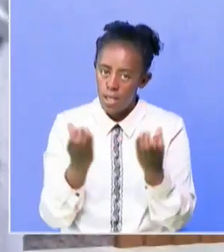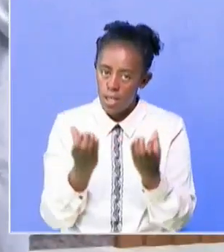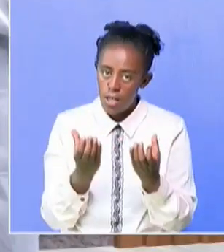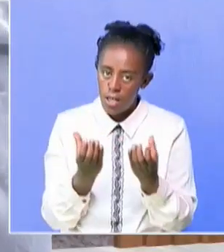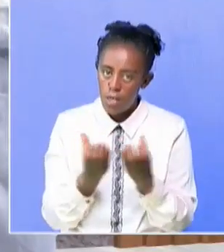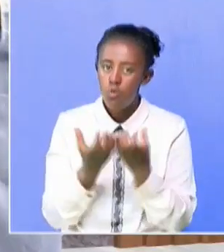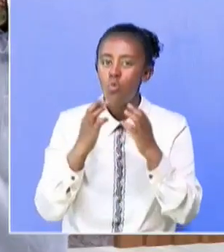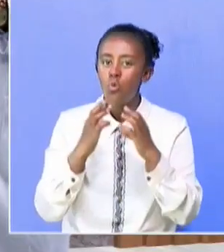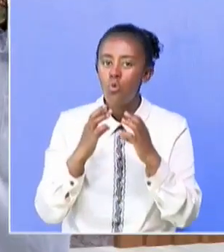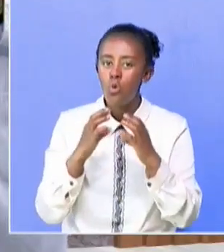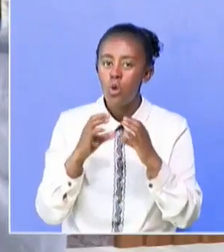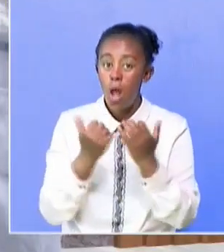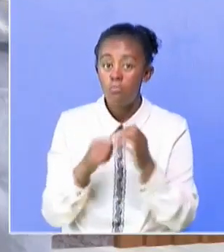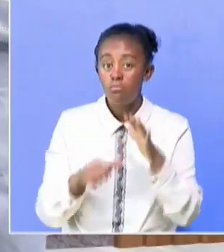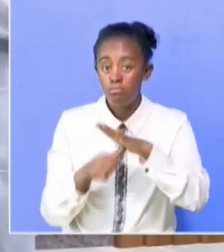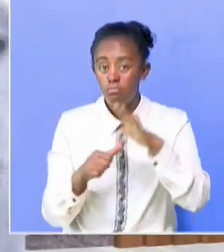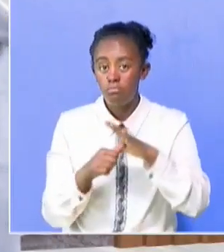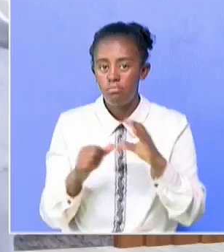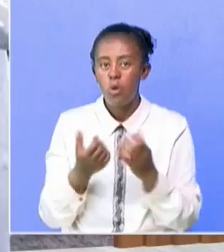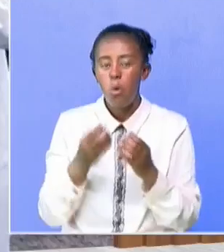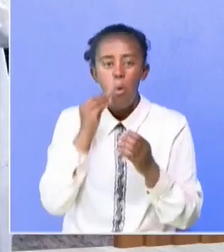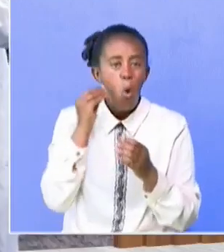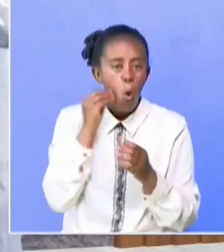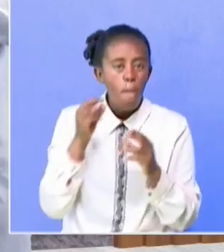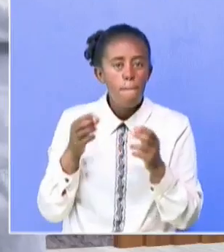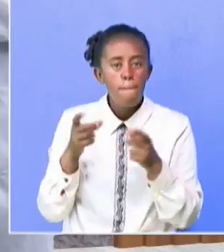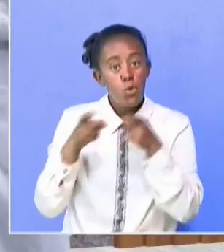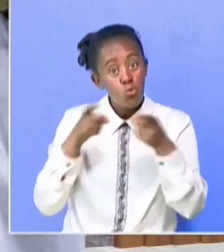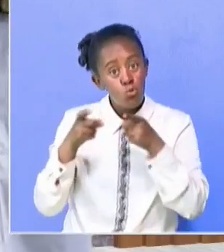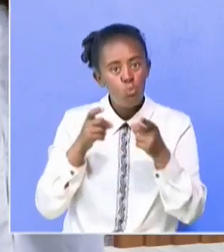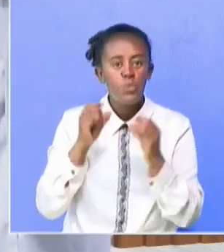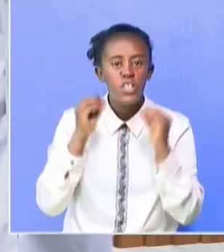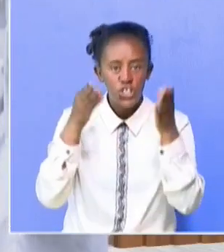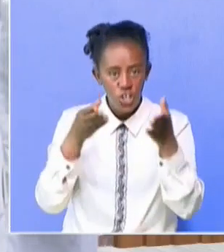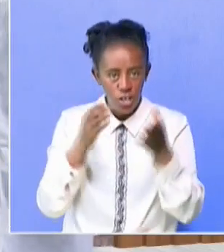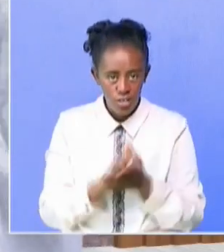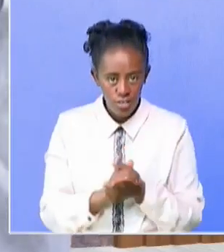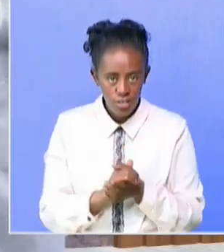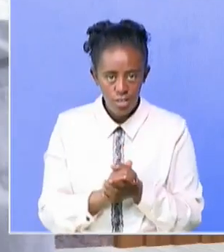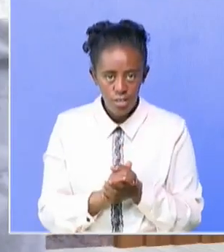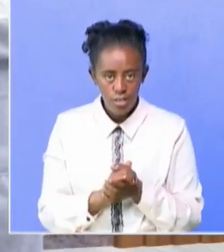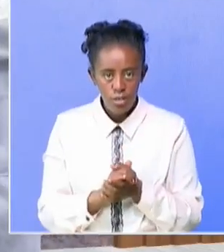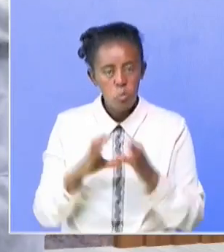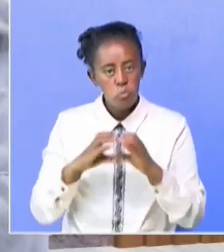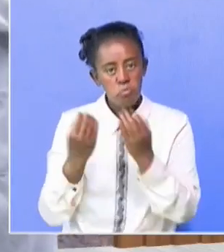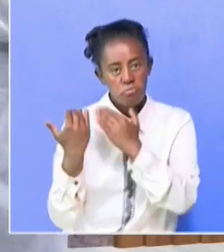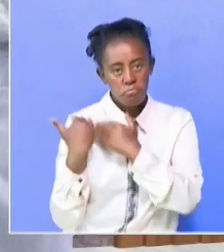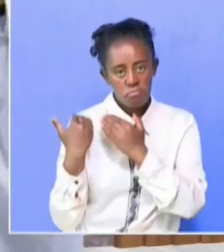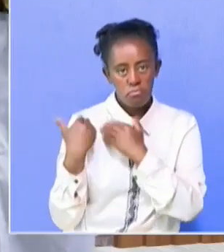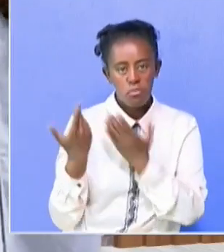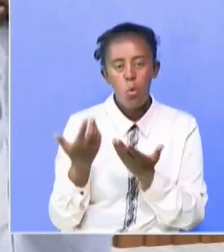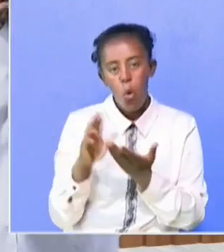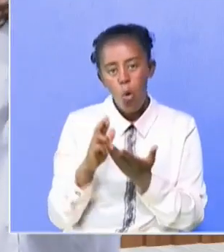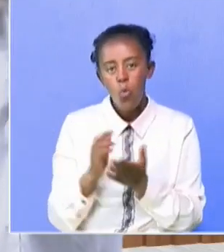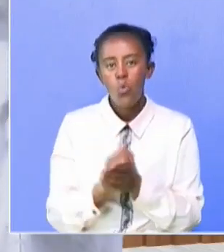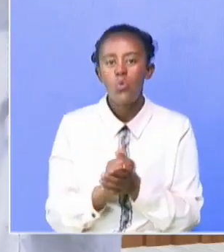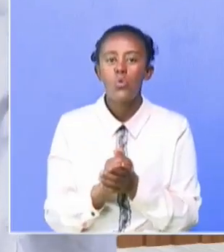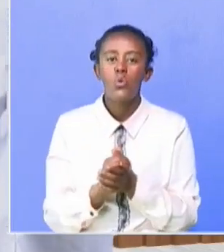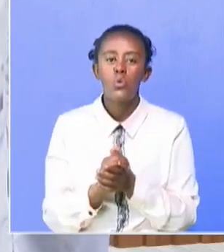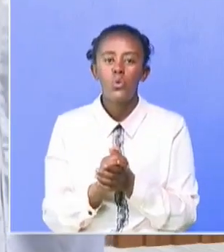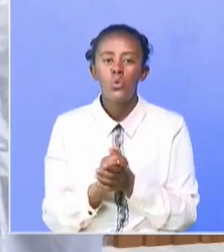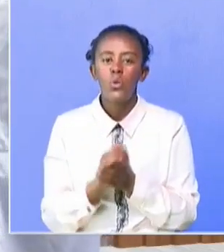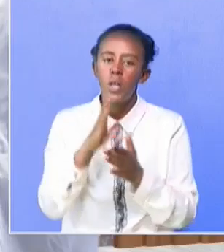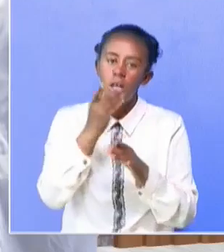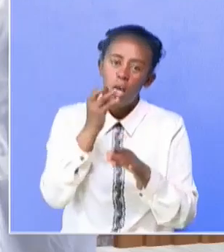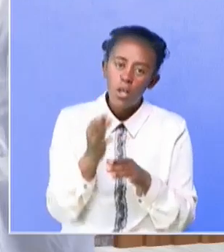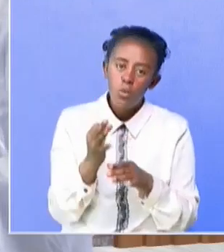classroom teacher or homeroom teacher, or the subject teacher may inform you to do a